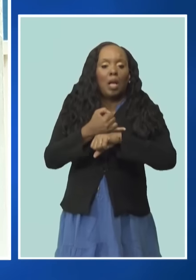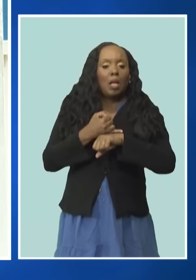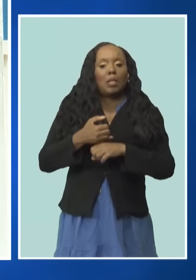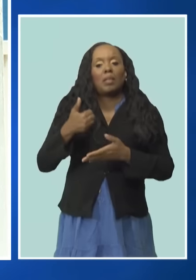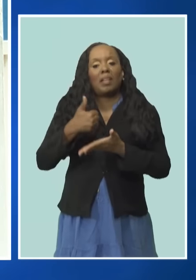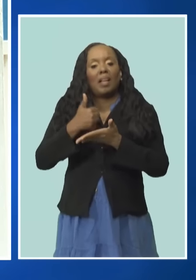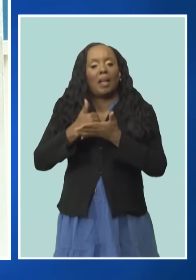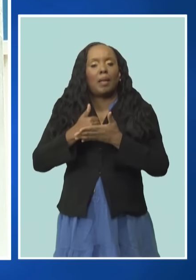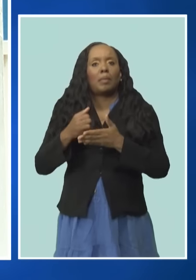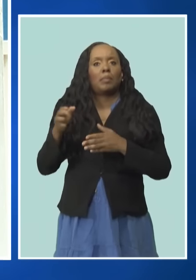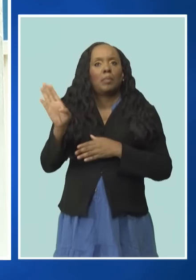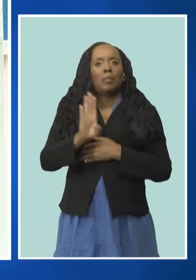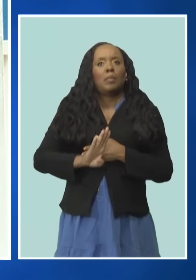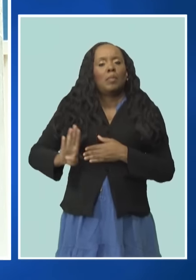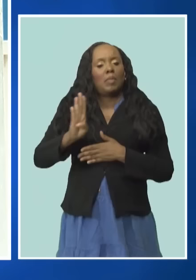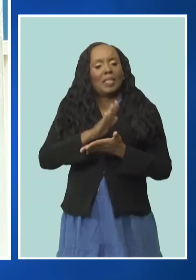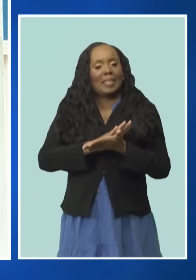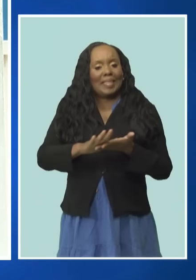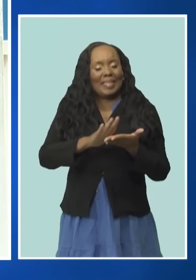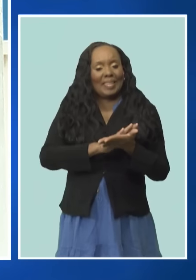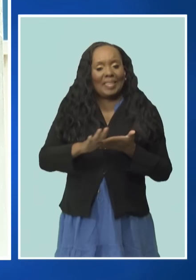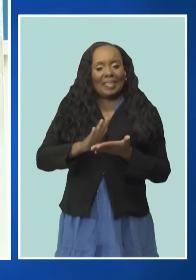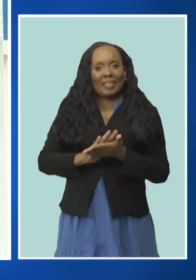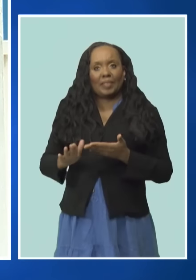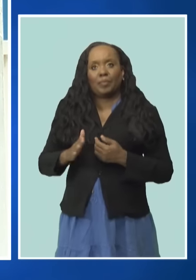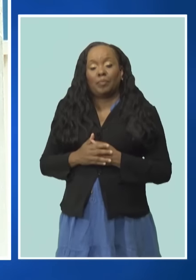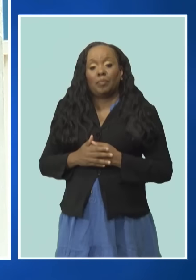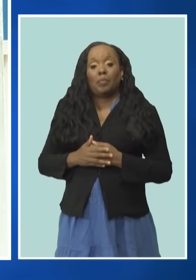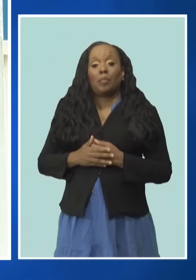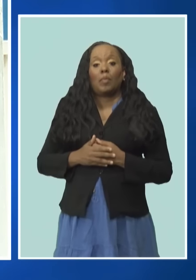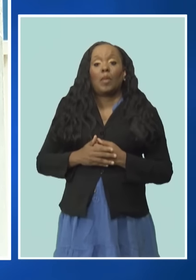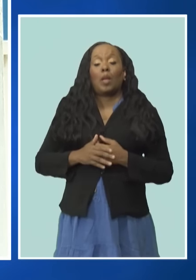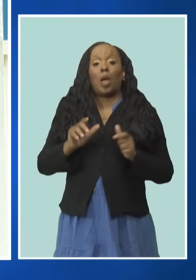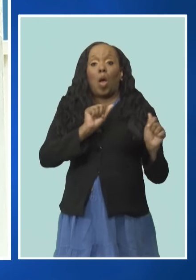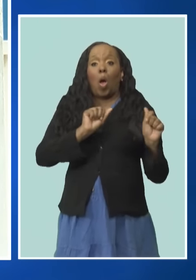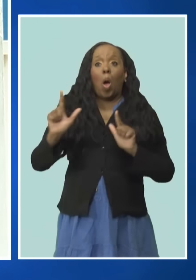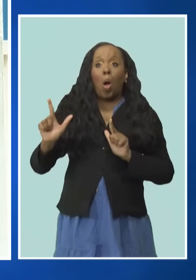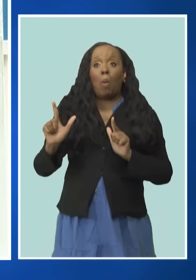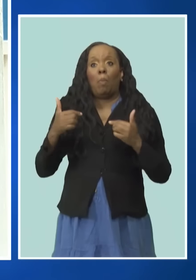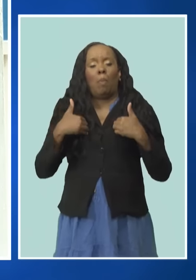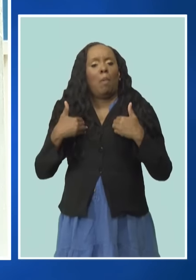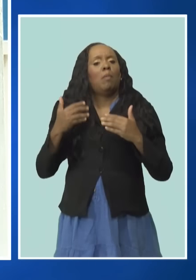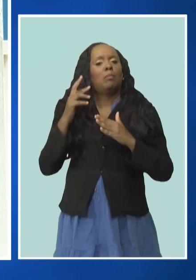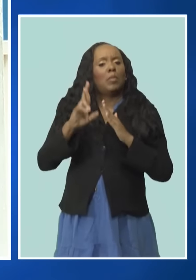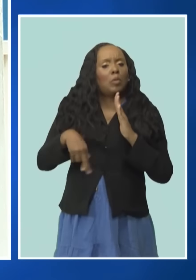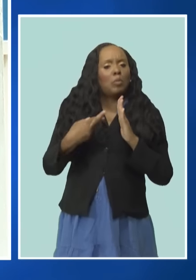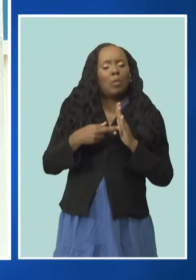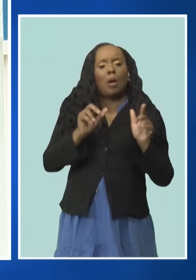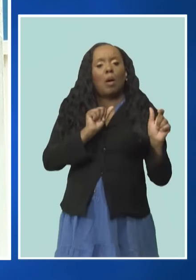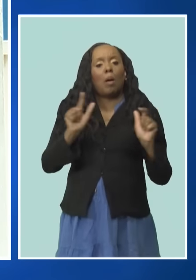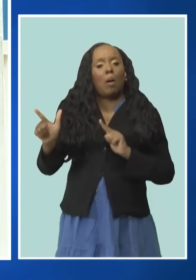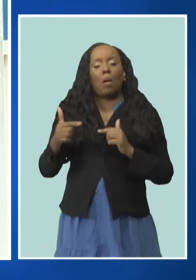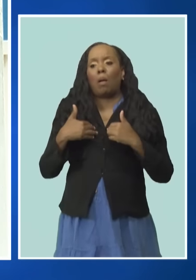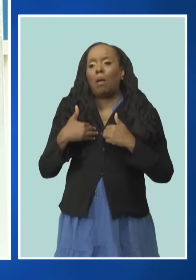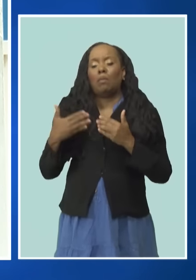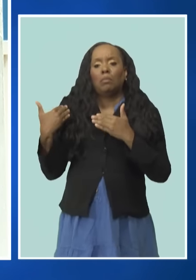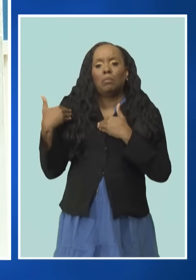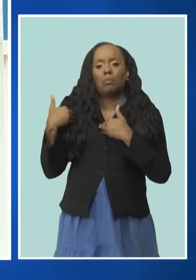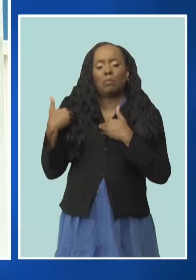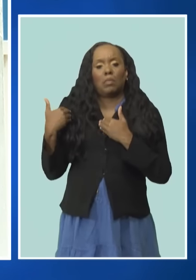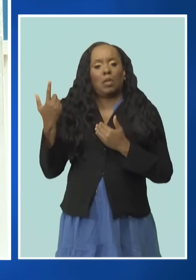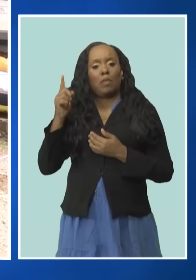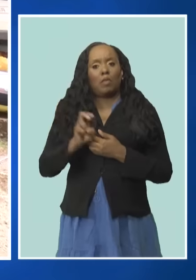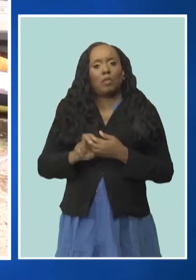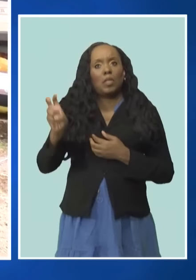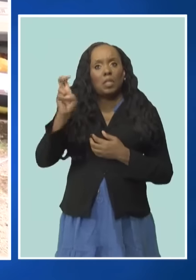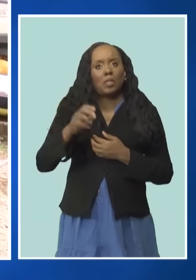keep it clean. We all have a role to play in supporting the growth of the tourism industry by being a great